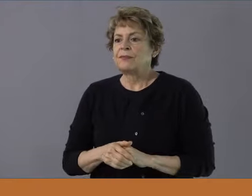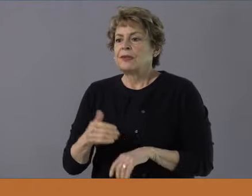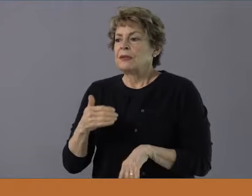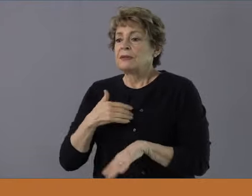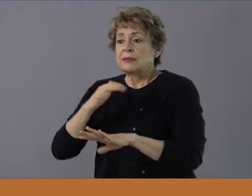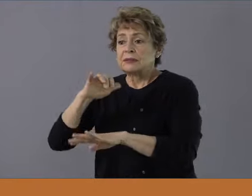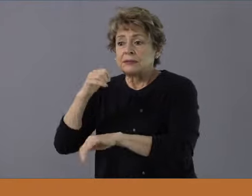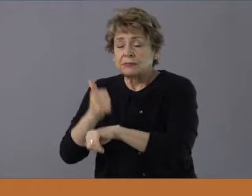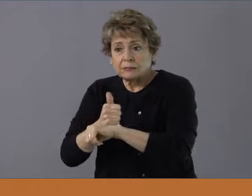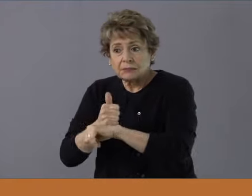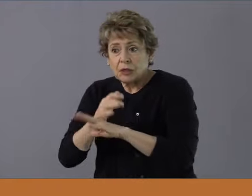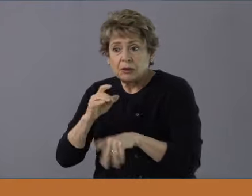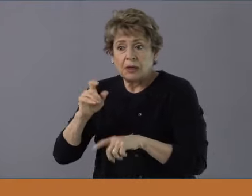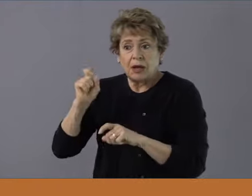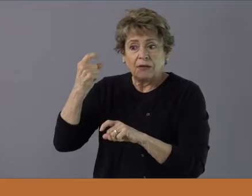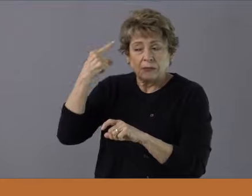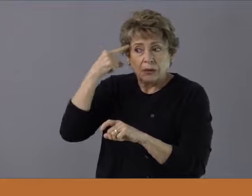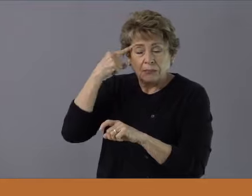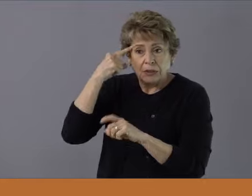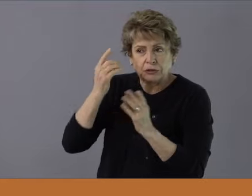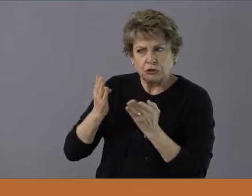So let's take a look at the results.